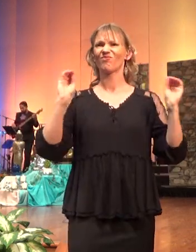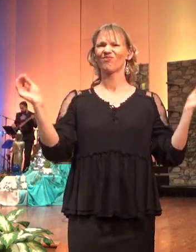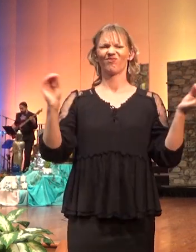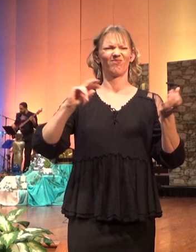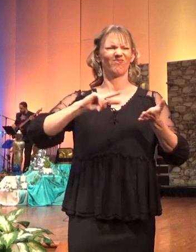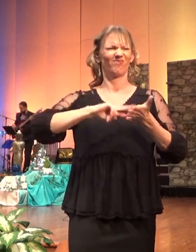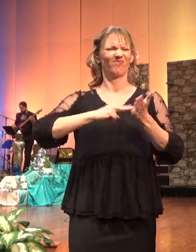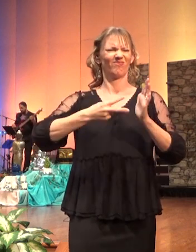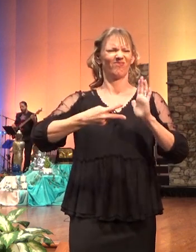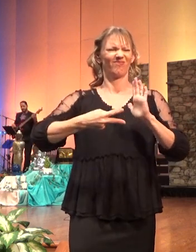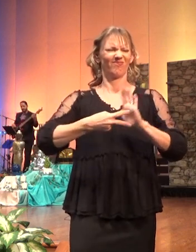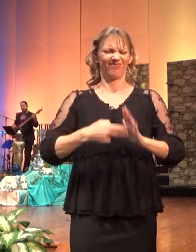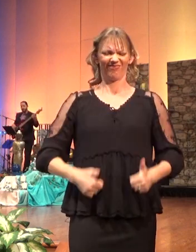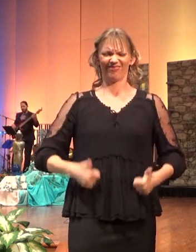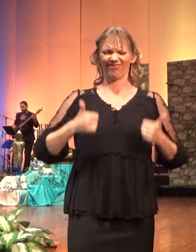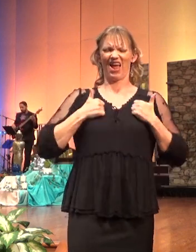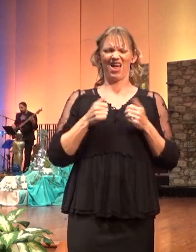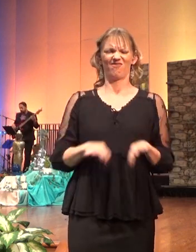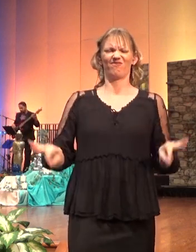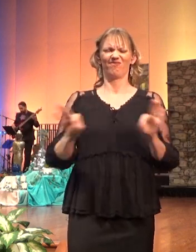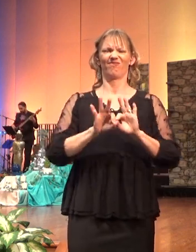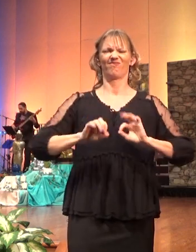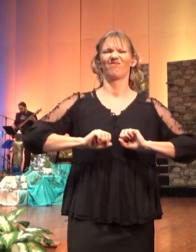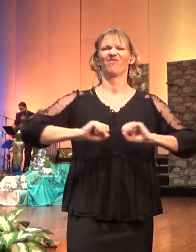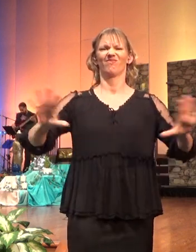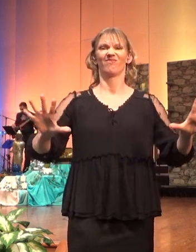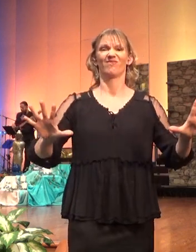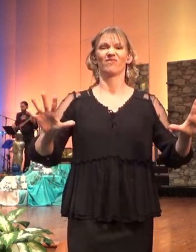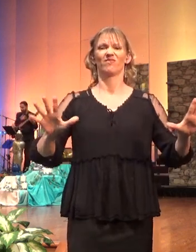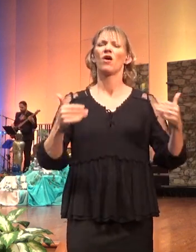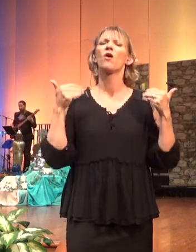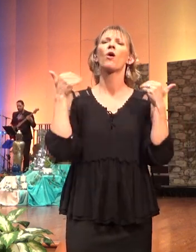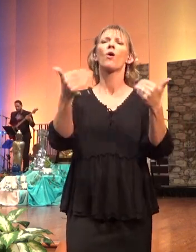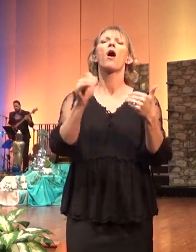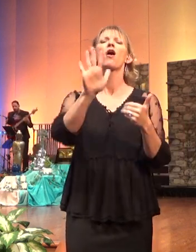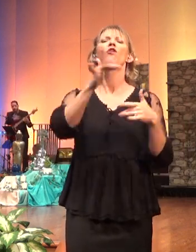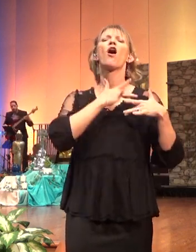is wasted time. Look inside your heart, I